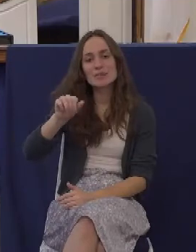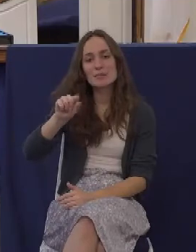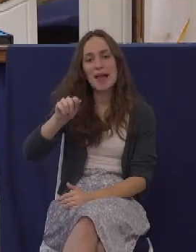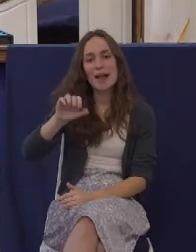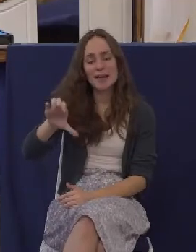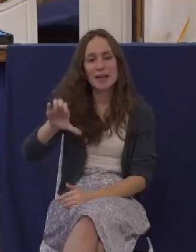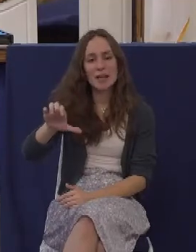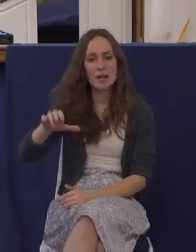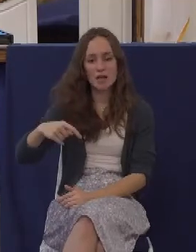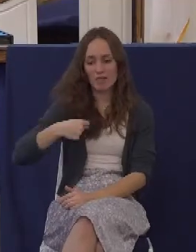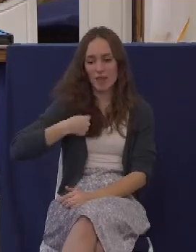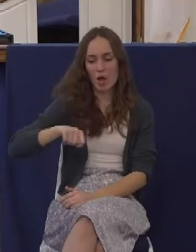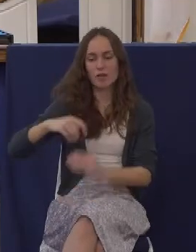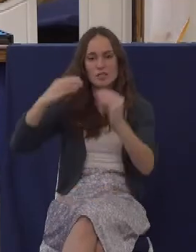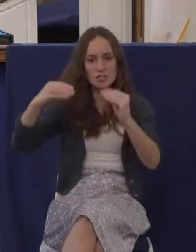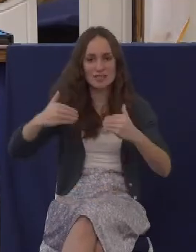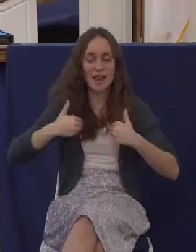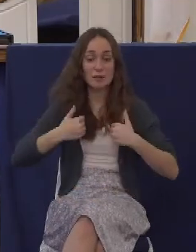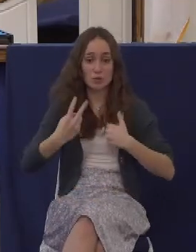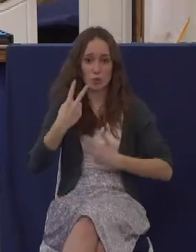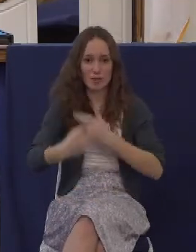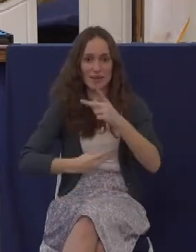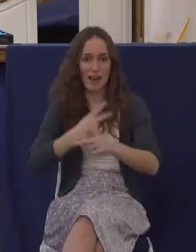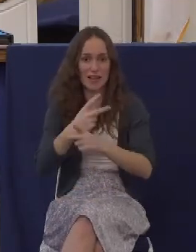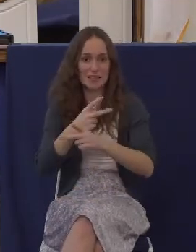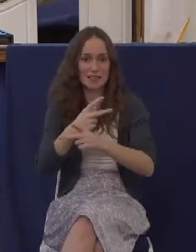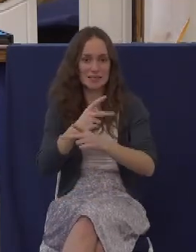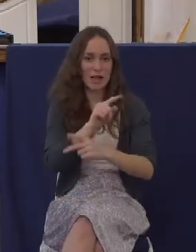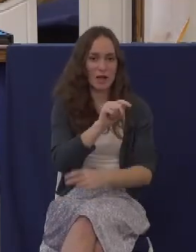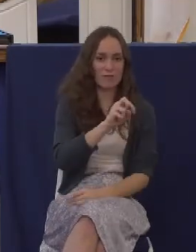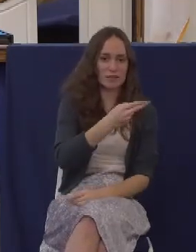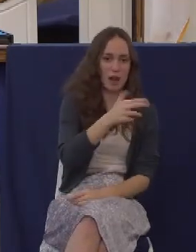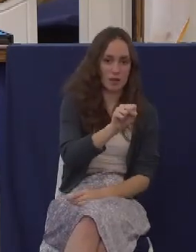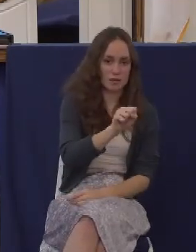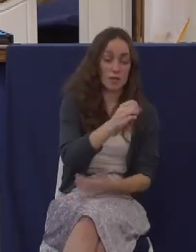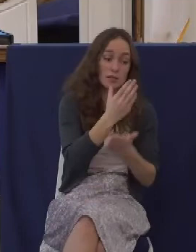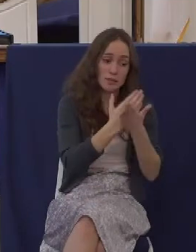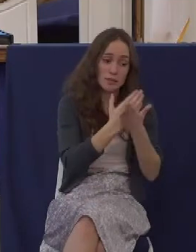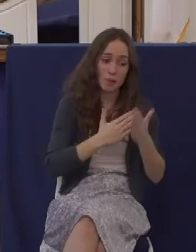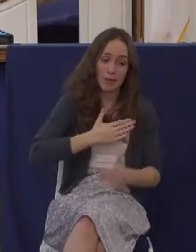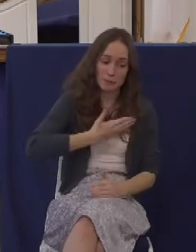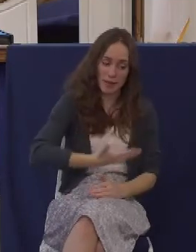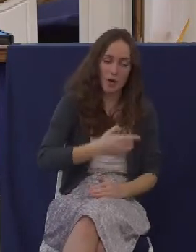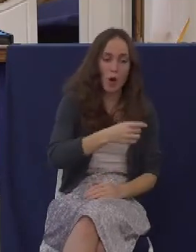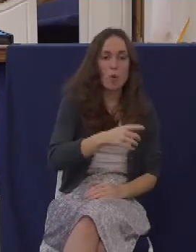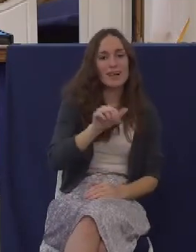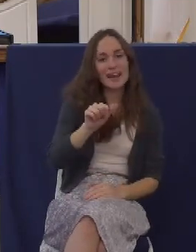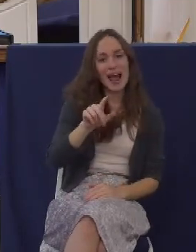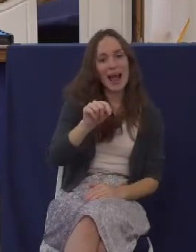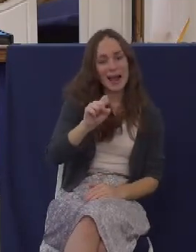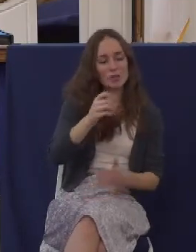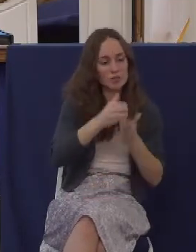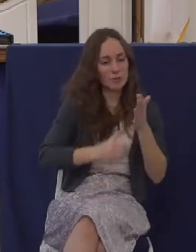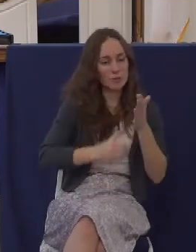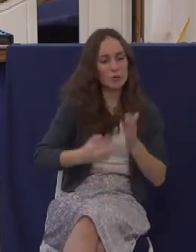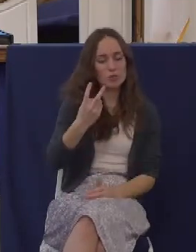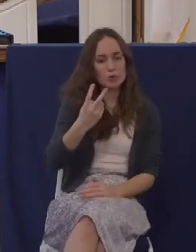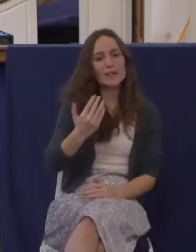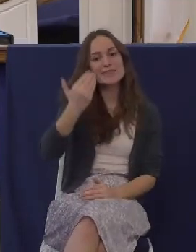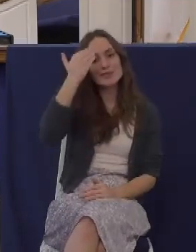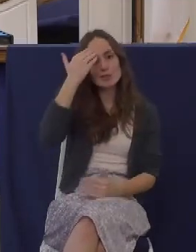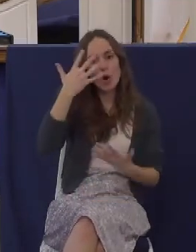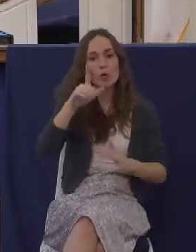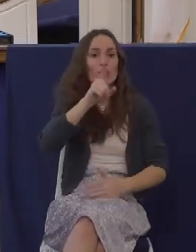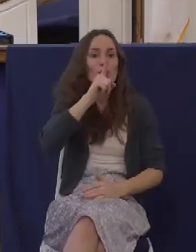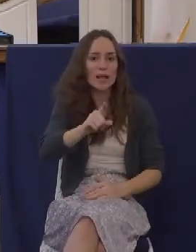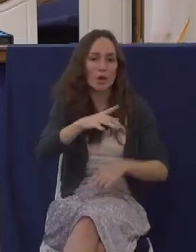tongues? Some charismatics will admit that tongues in Acts 2 are known earthly languages. You can't get away from that because they're cataloged,